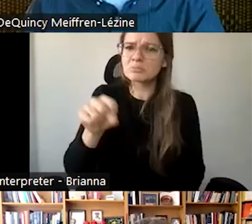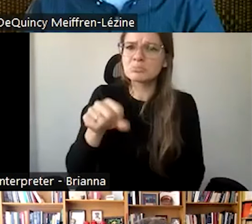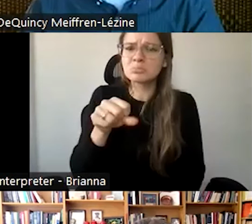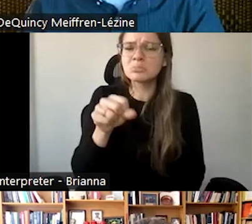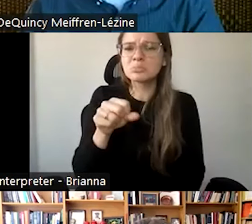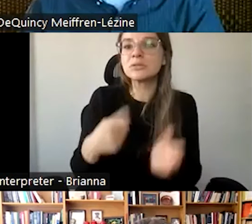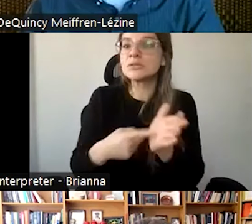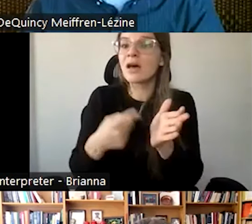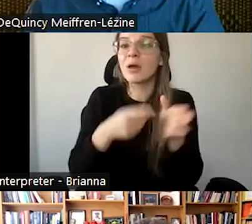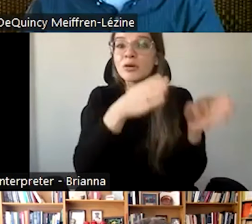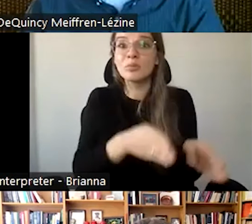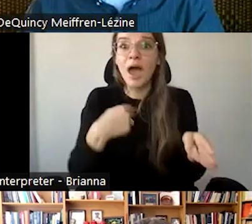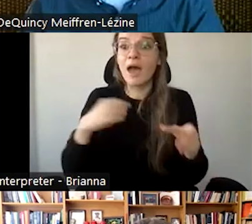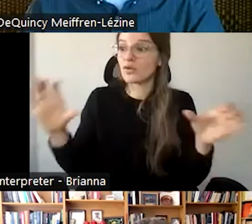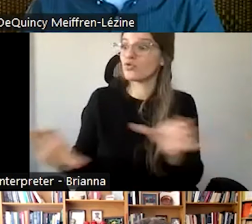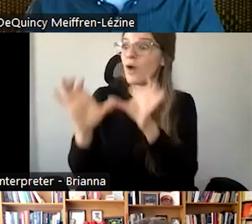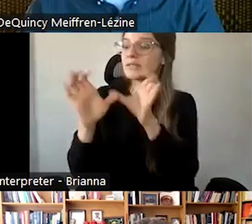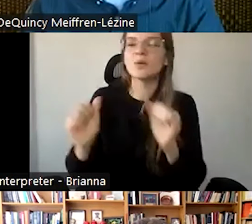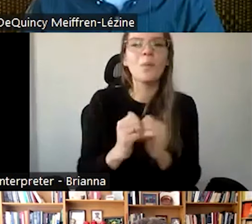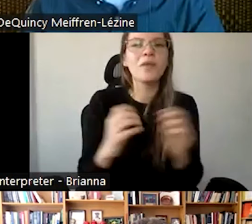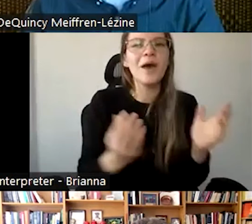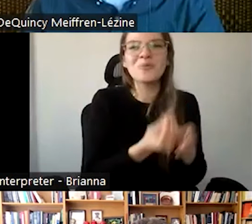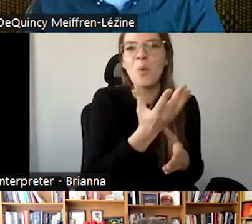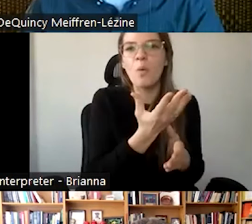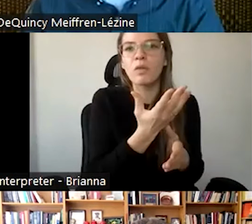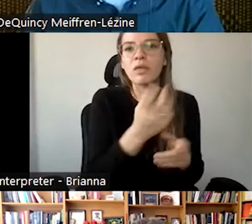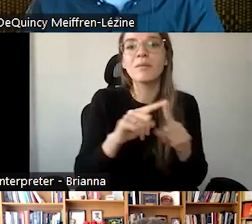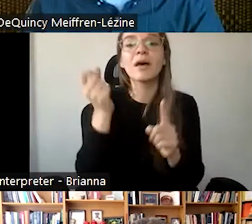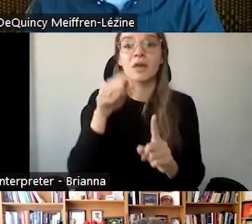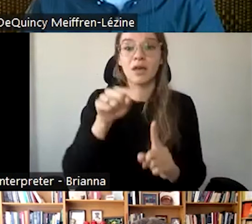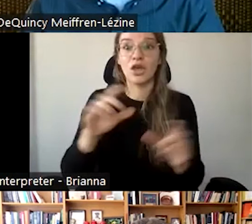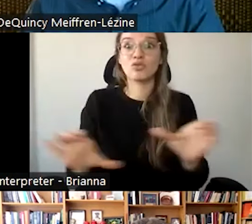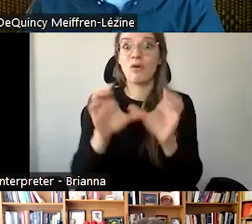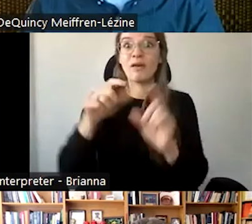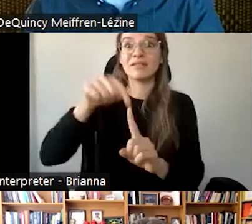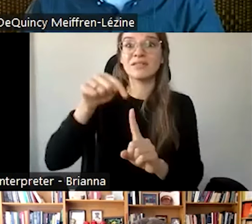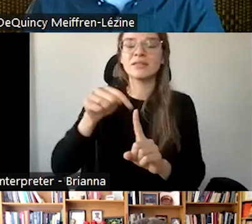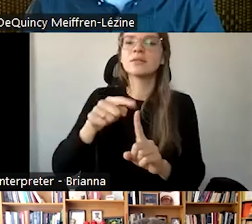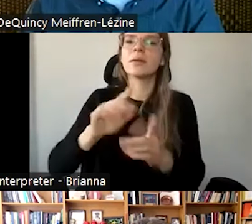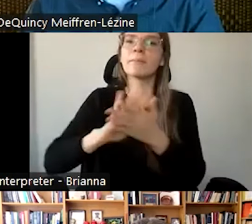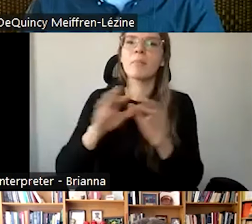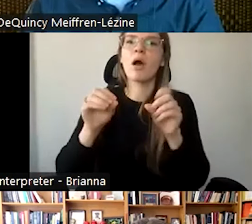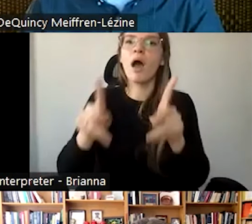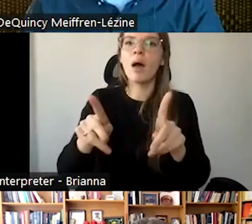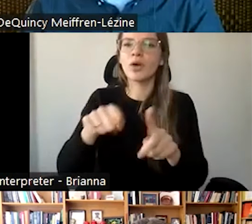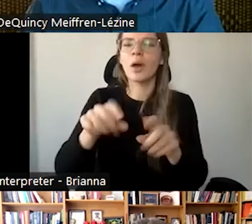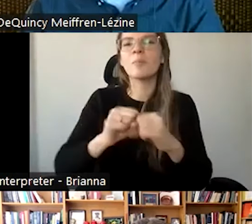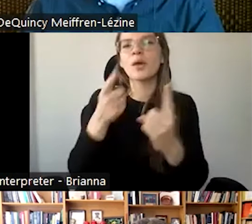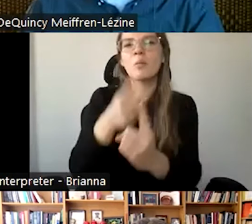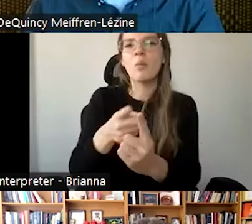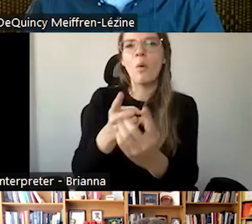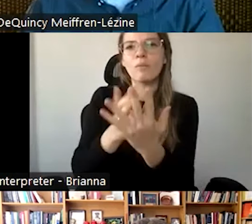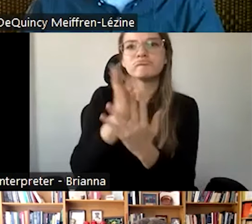times where somebody experiences a crisis without growth. But a crisis presents an opportunity. It's a breaking point between what a person was